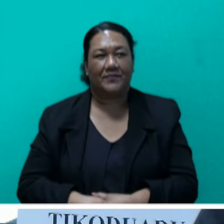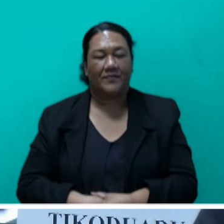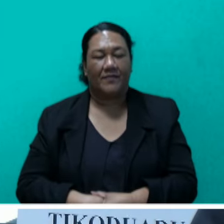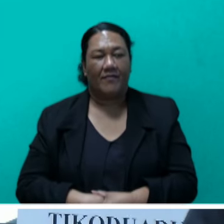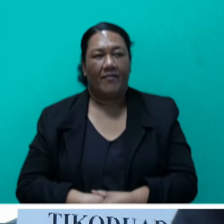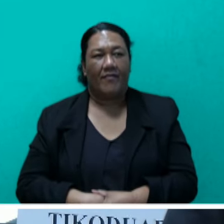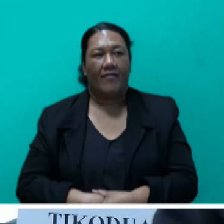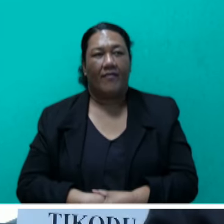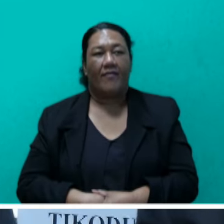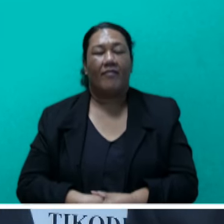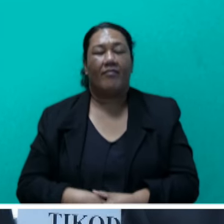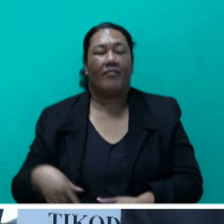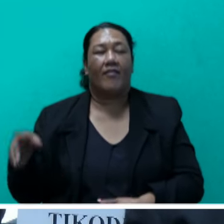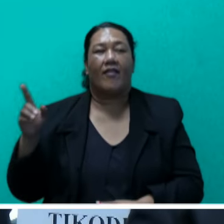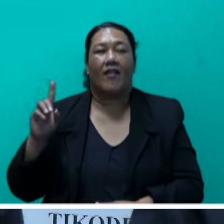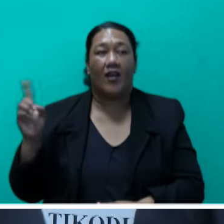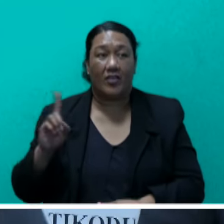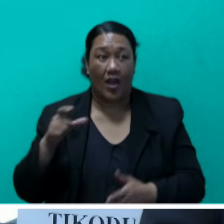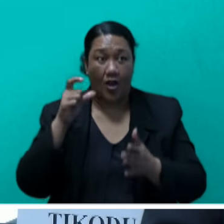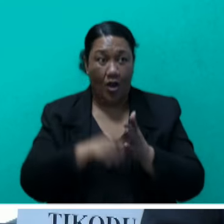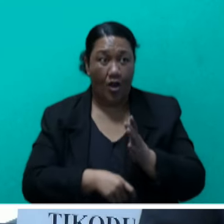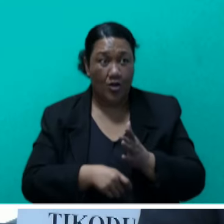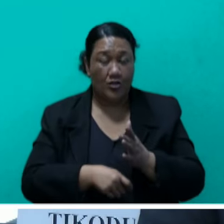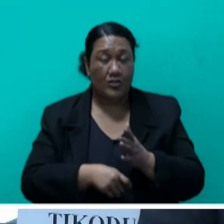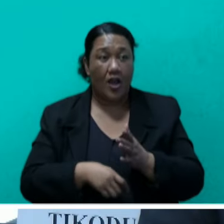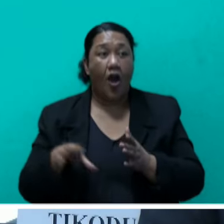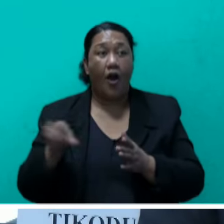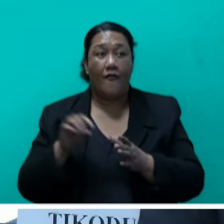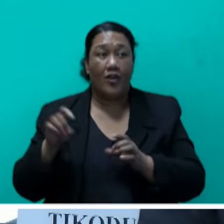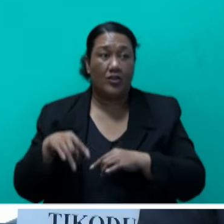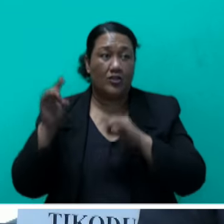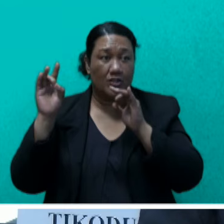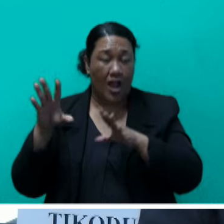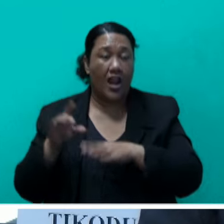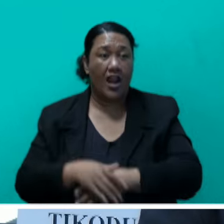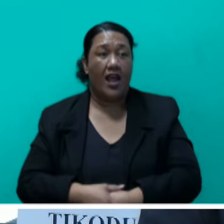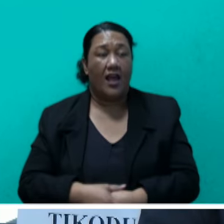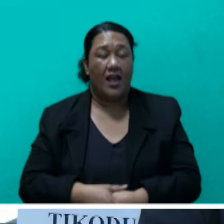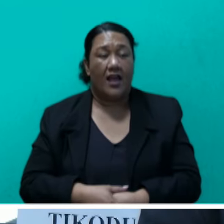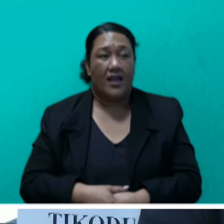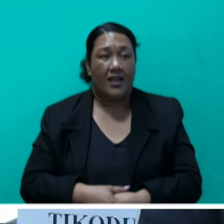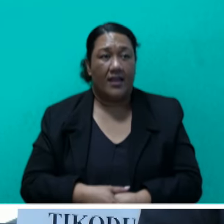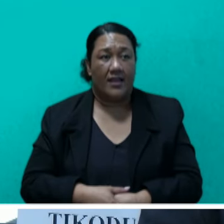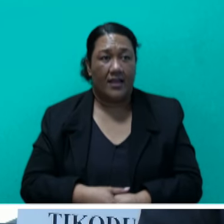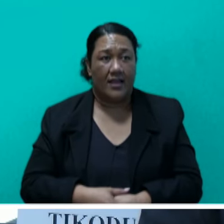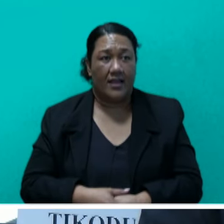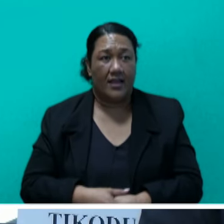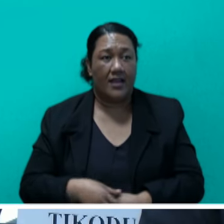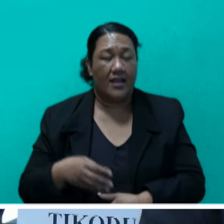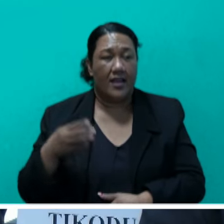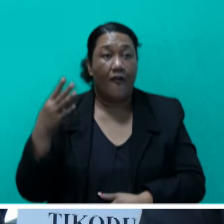the cost of transportation in Australia, as of today, as I speak, is $4 per